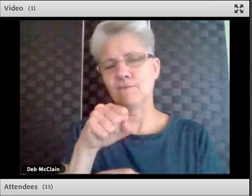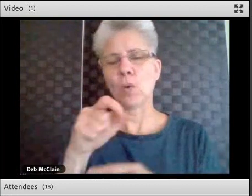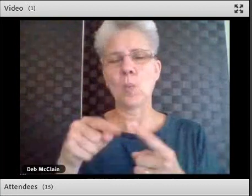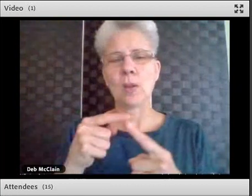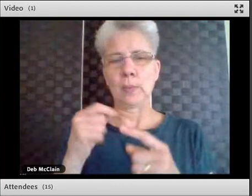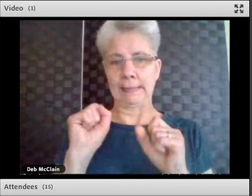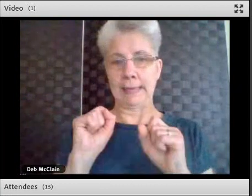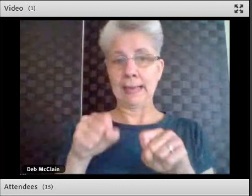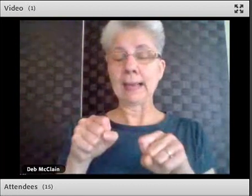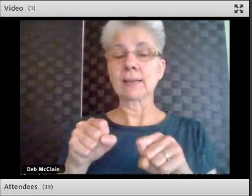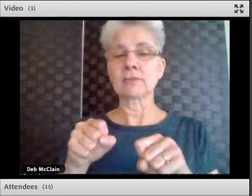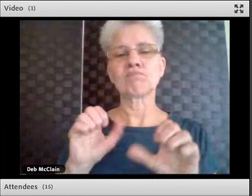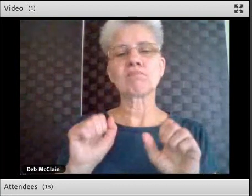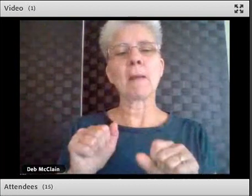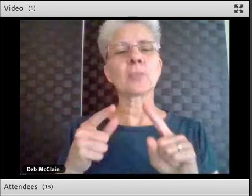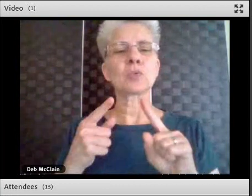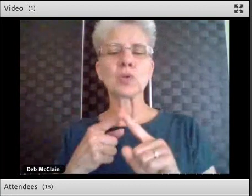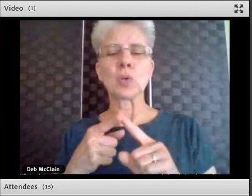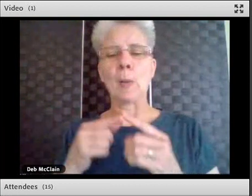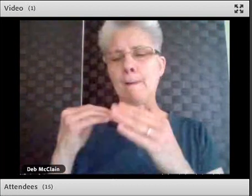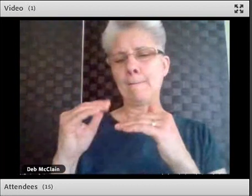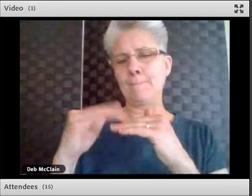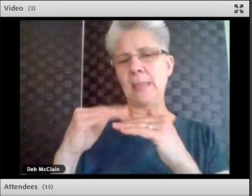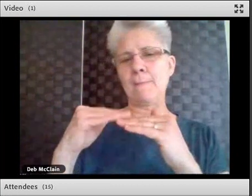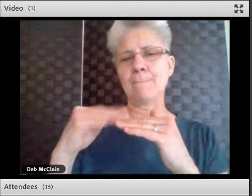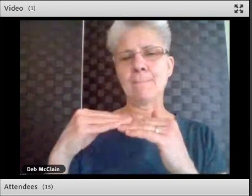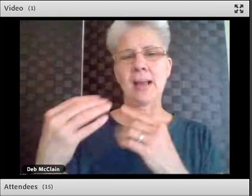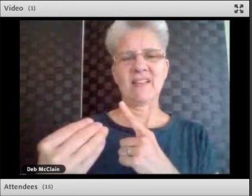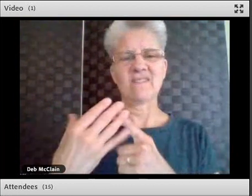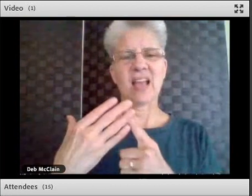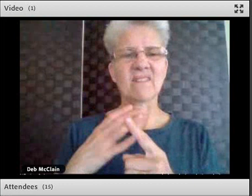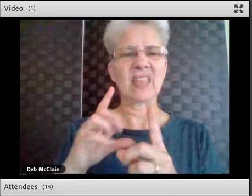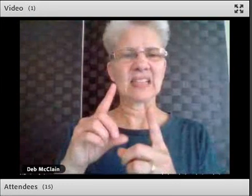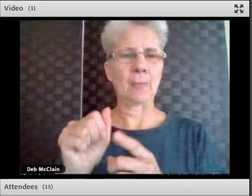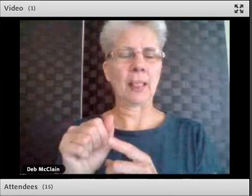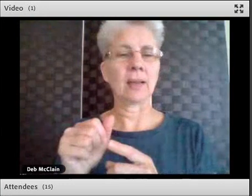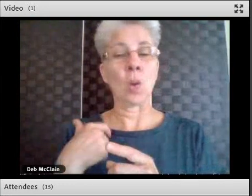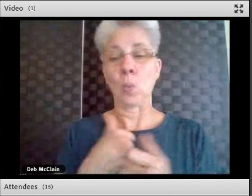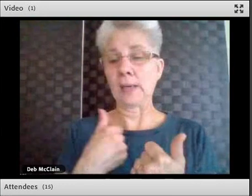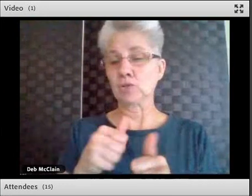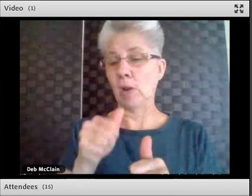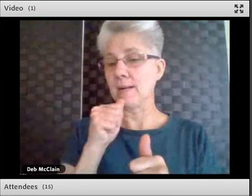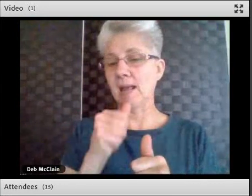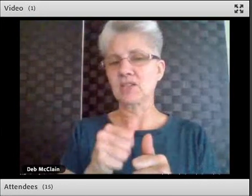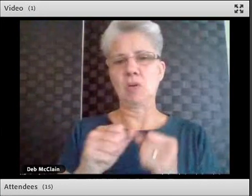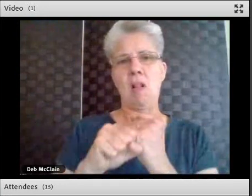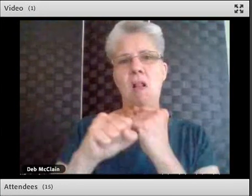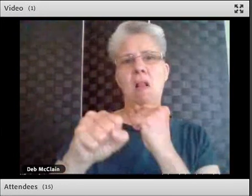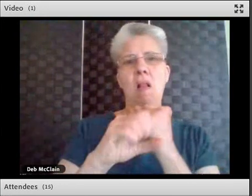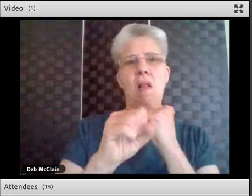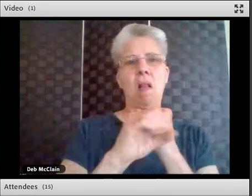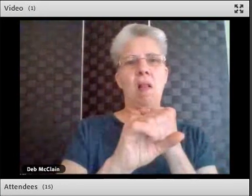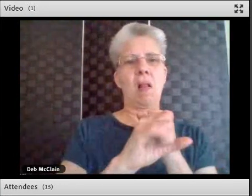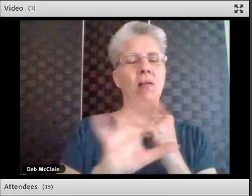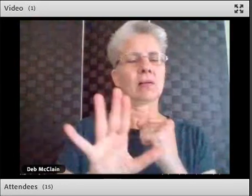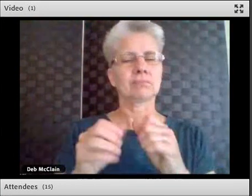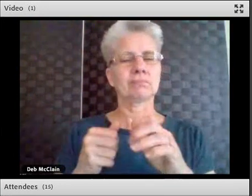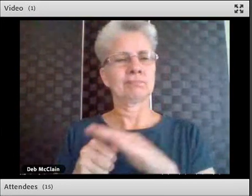we can, to be able to minimize the effects of those disabilities. We try not to make a big deal out of it,